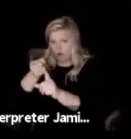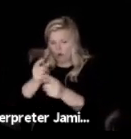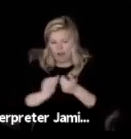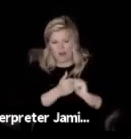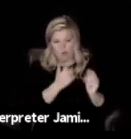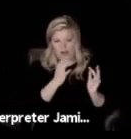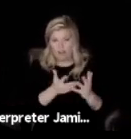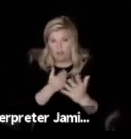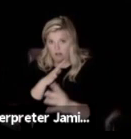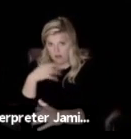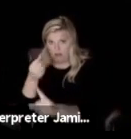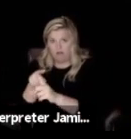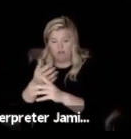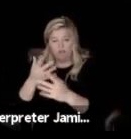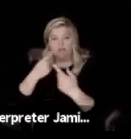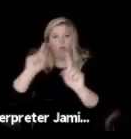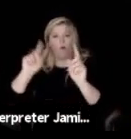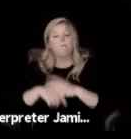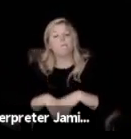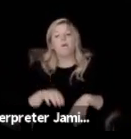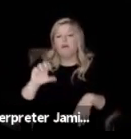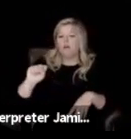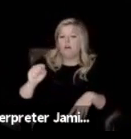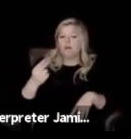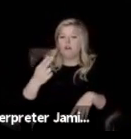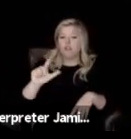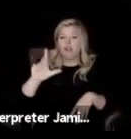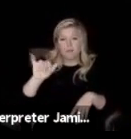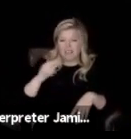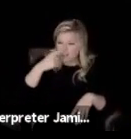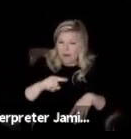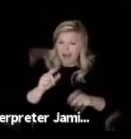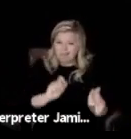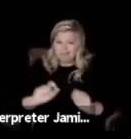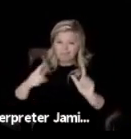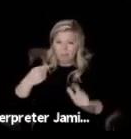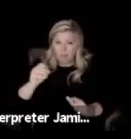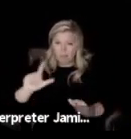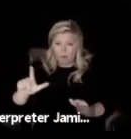learn some things about you. So Shelby, if you could put up the first poll, that would be helpful.